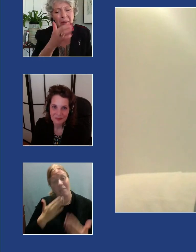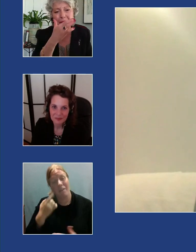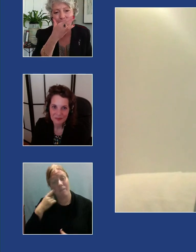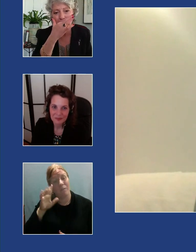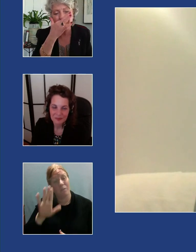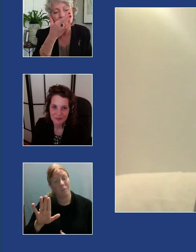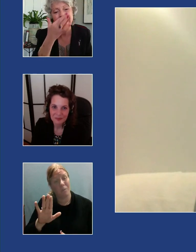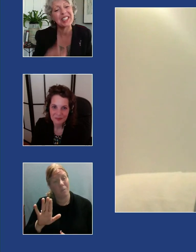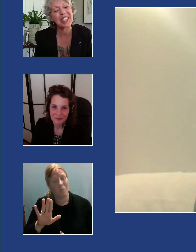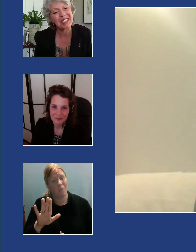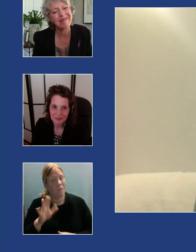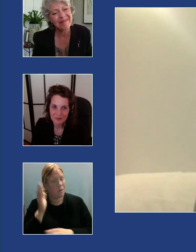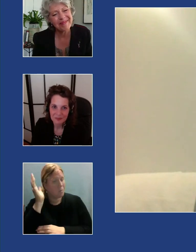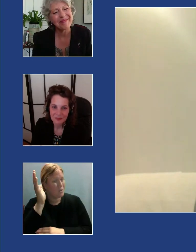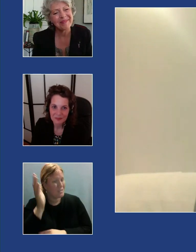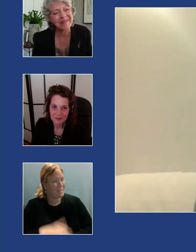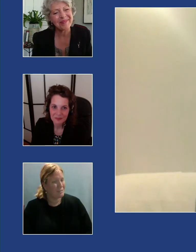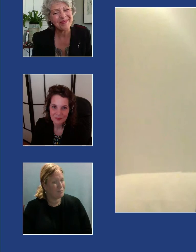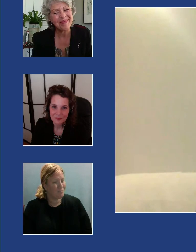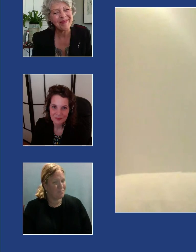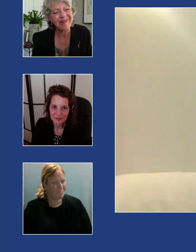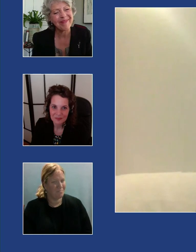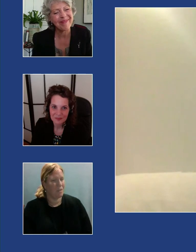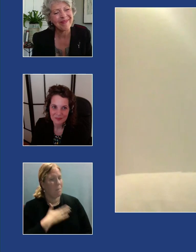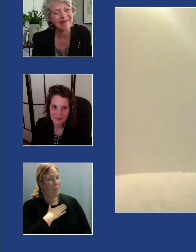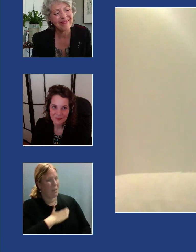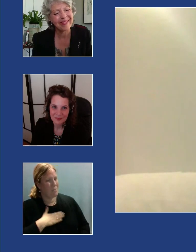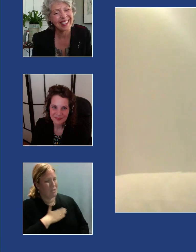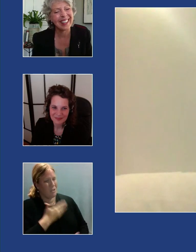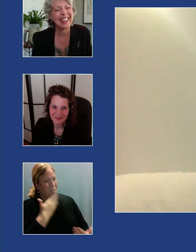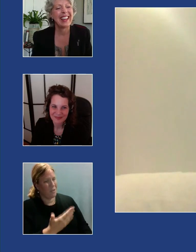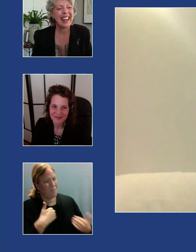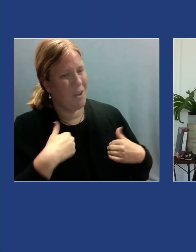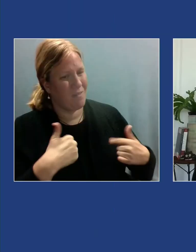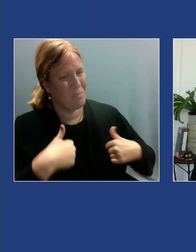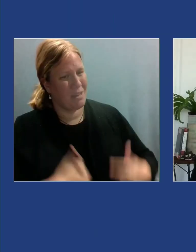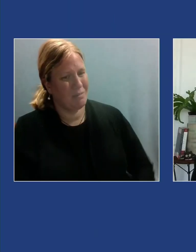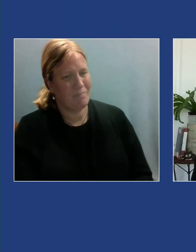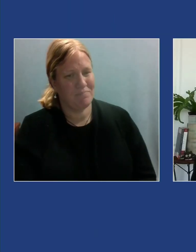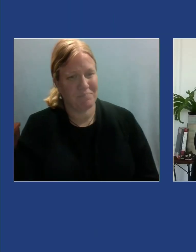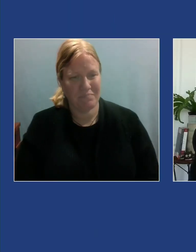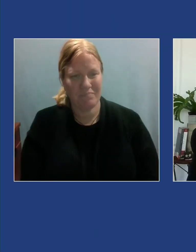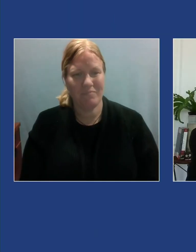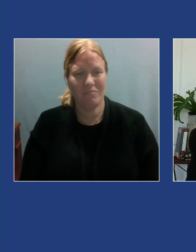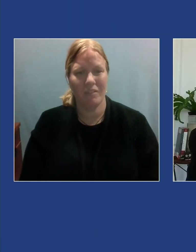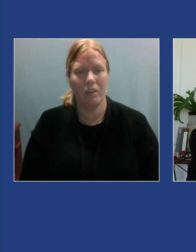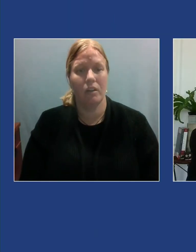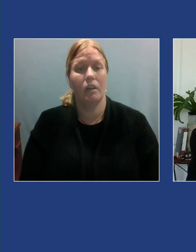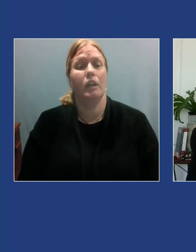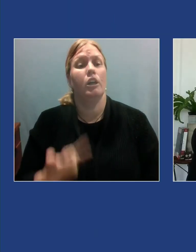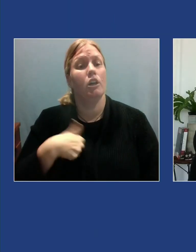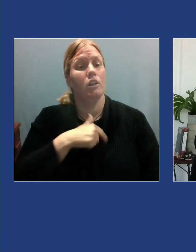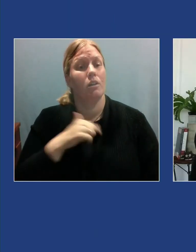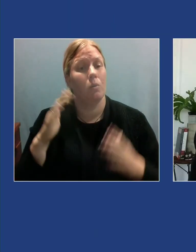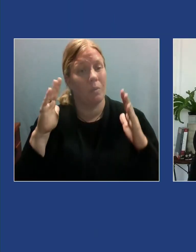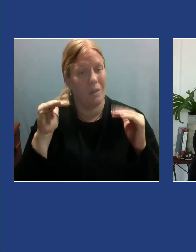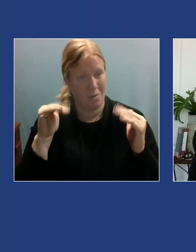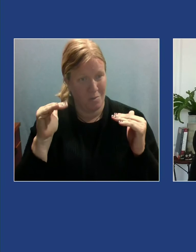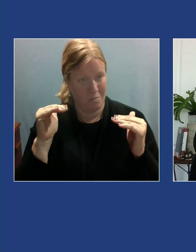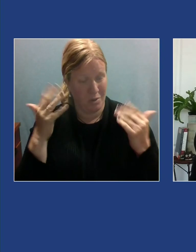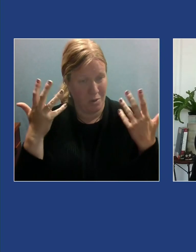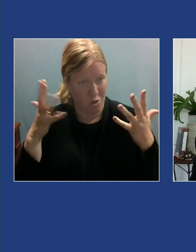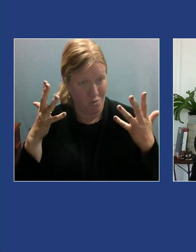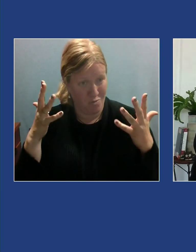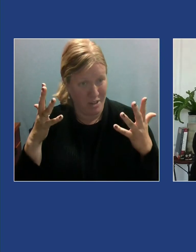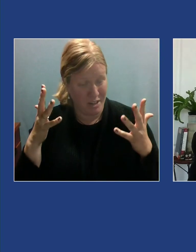your presentation. My pleasure. Thank you for having me. So we hope that you guys have all